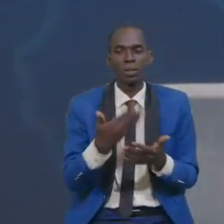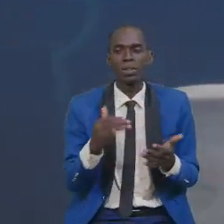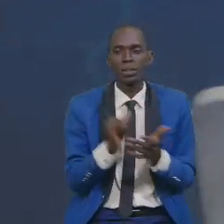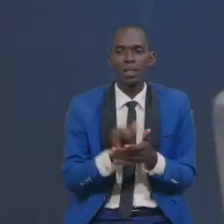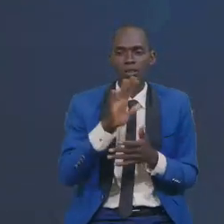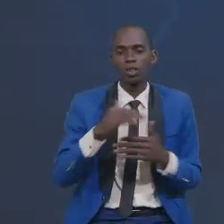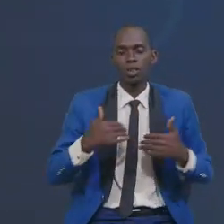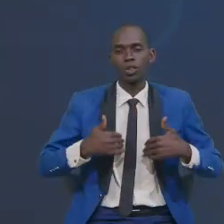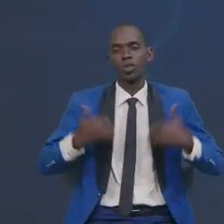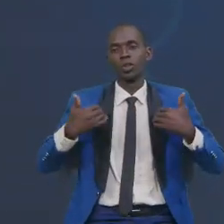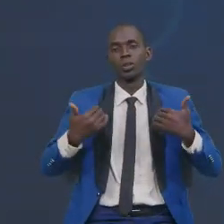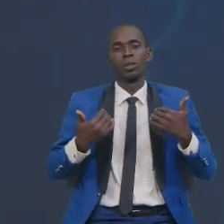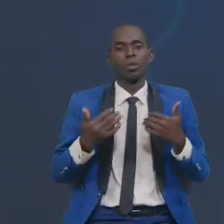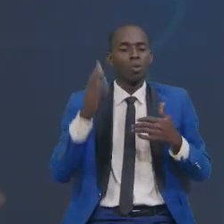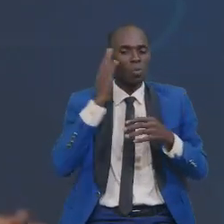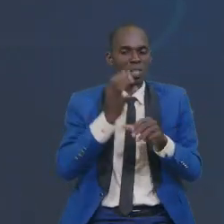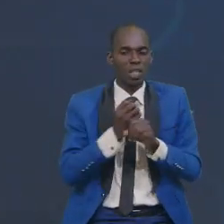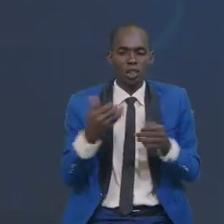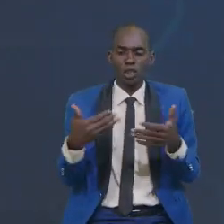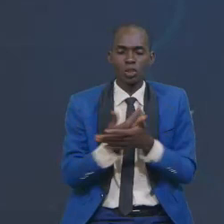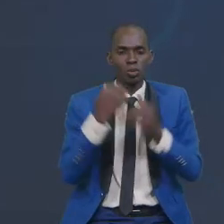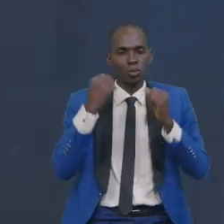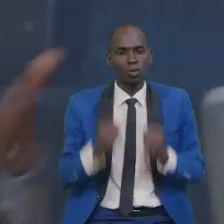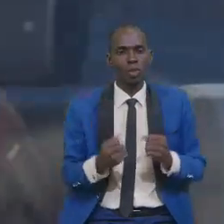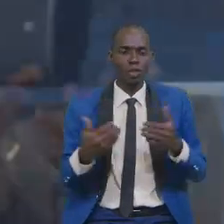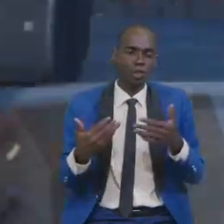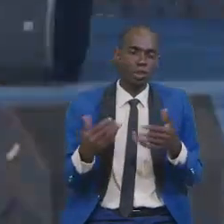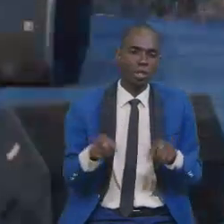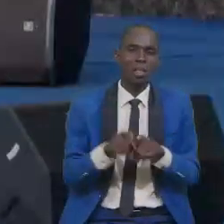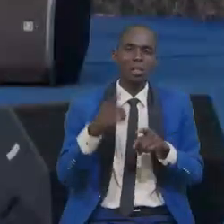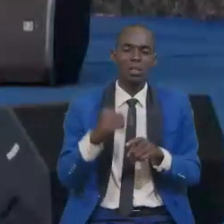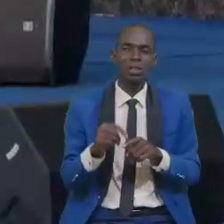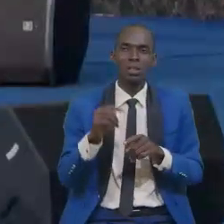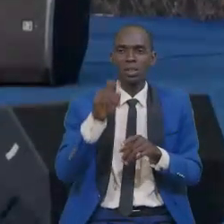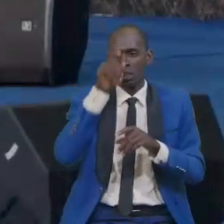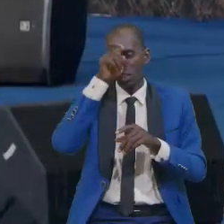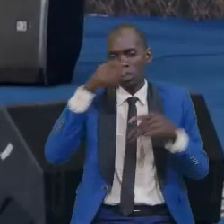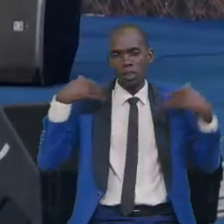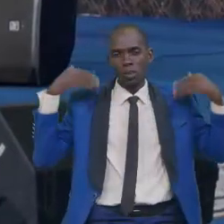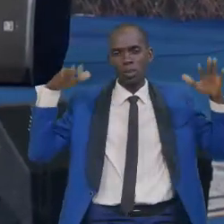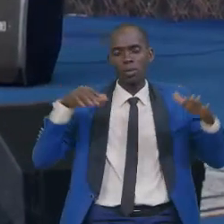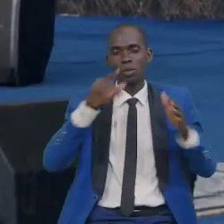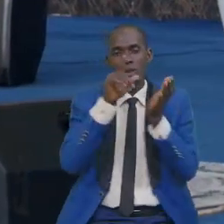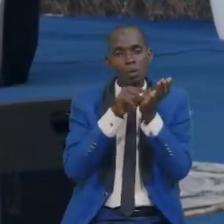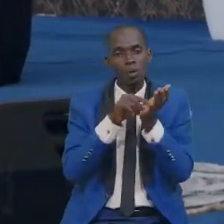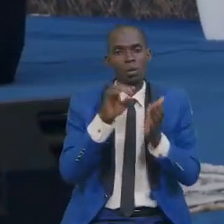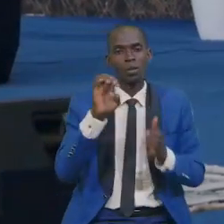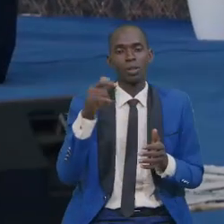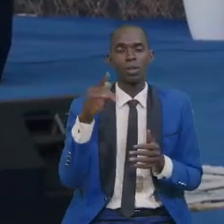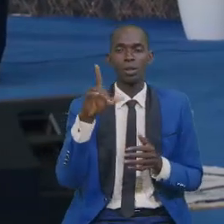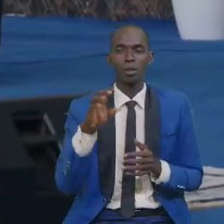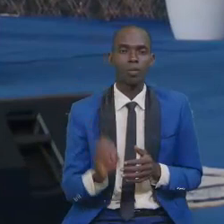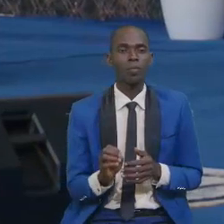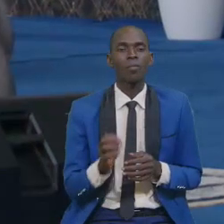that renewed strength the renewed vegan and the renew power comes on and that